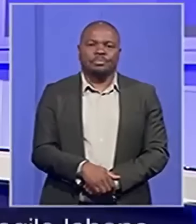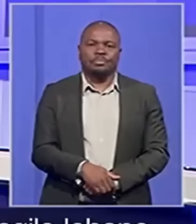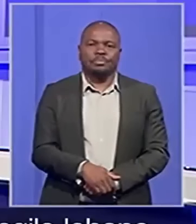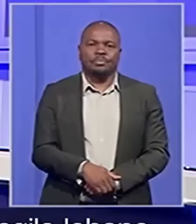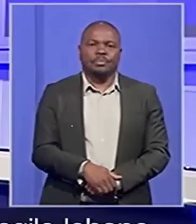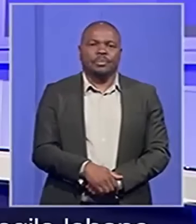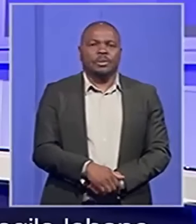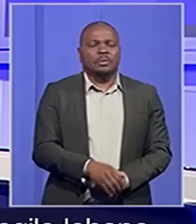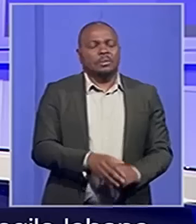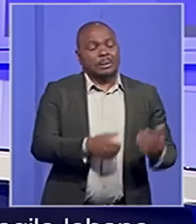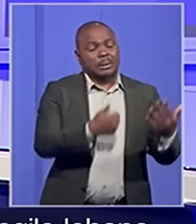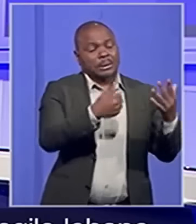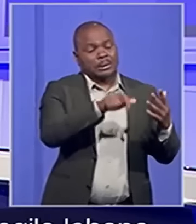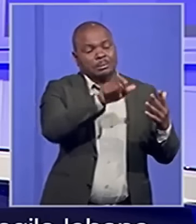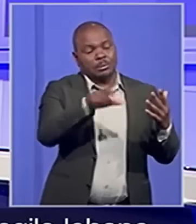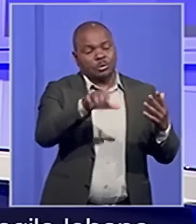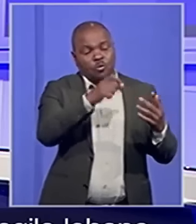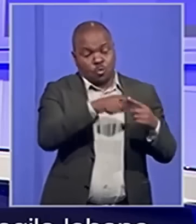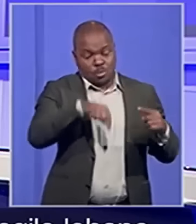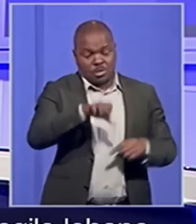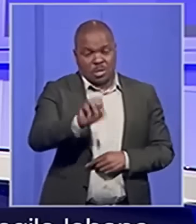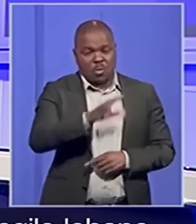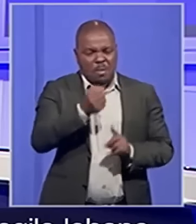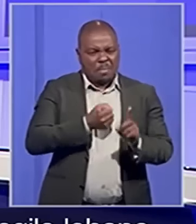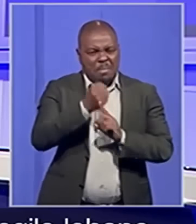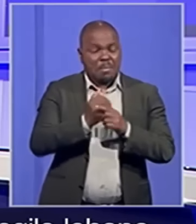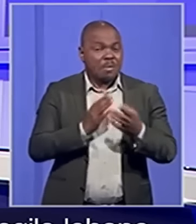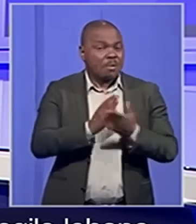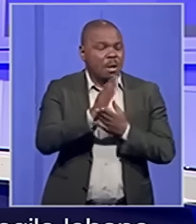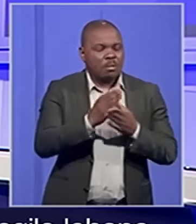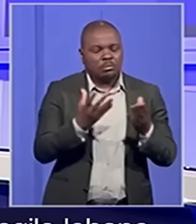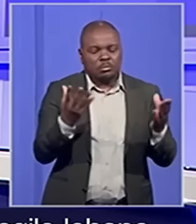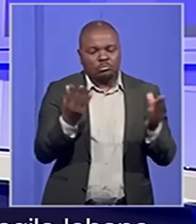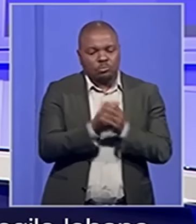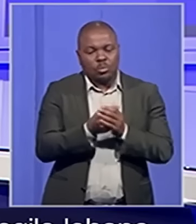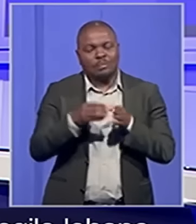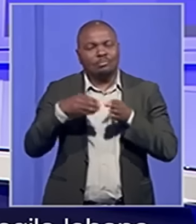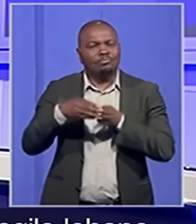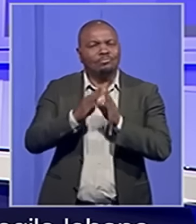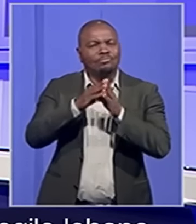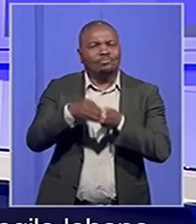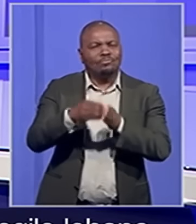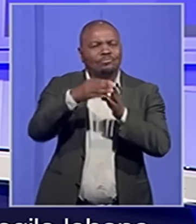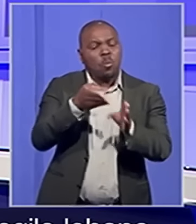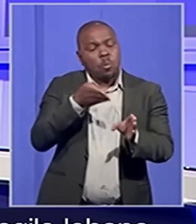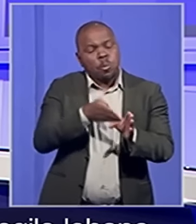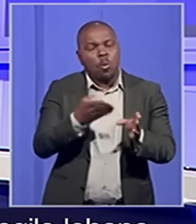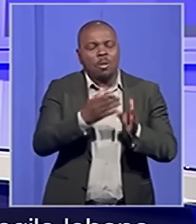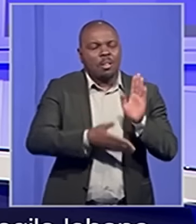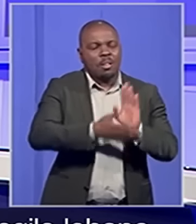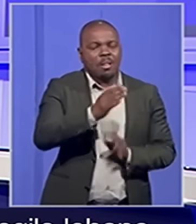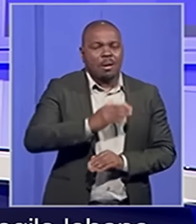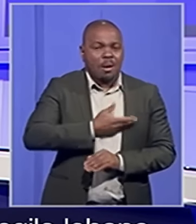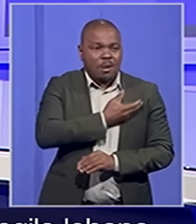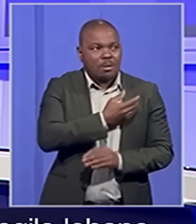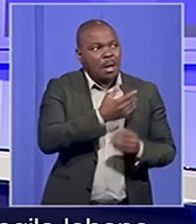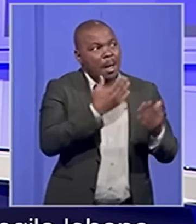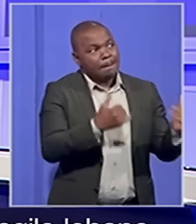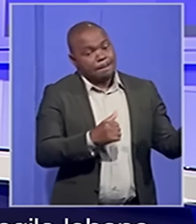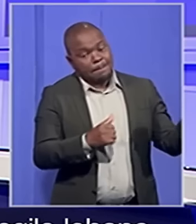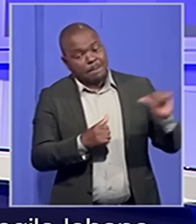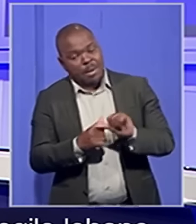Balola ditokelo ba tshela ba maAfrika Borwa bao ba bego ba le karolo ya dikepe tša go leba ka Gaza ba amogetšwe bjalo ka bagale boemafofaneng bja